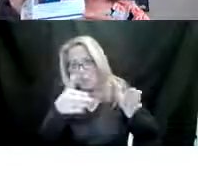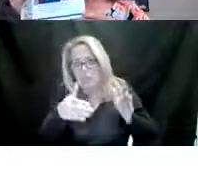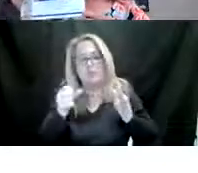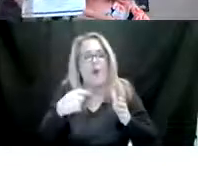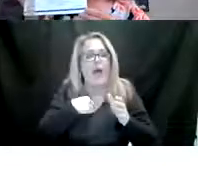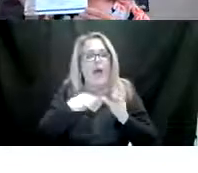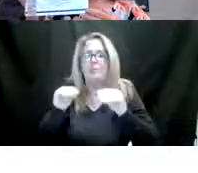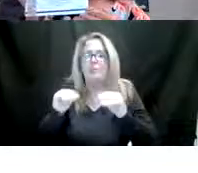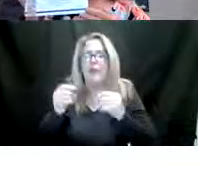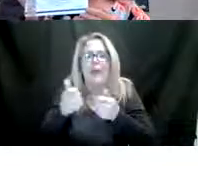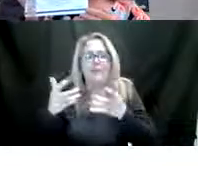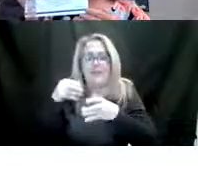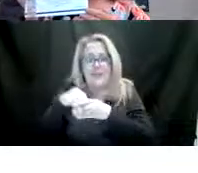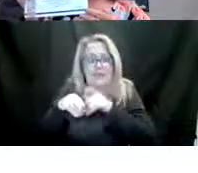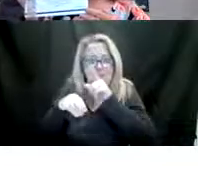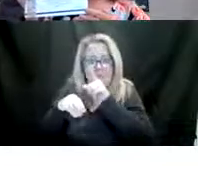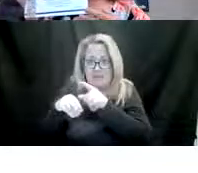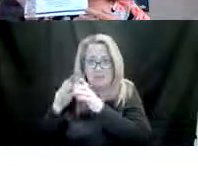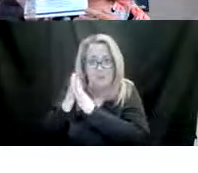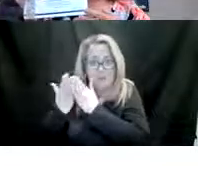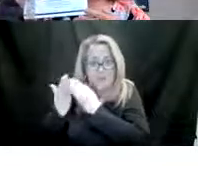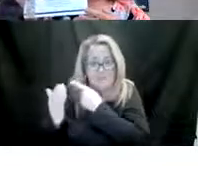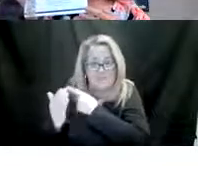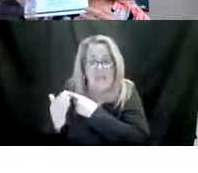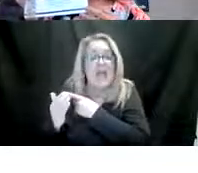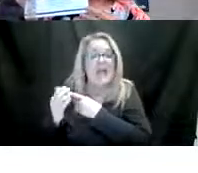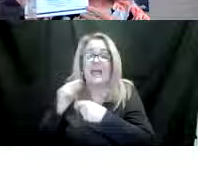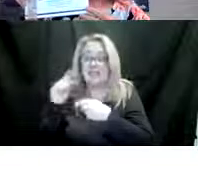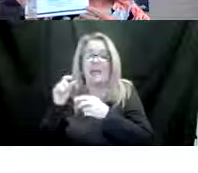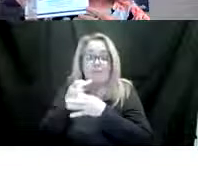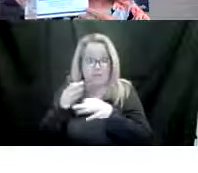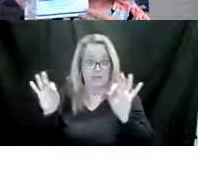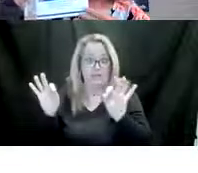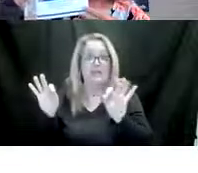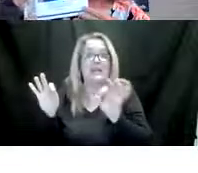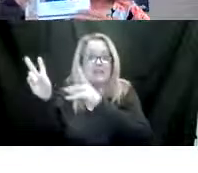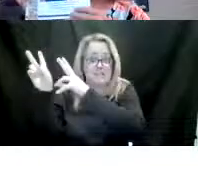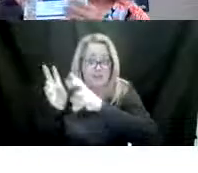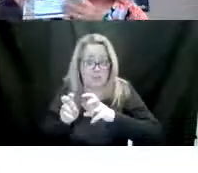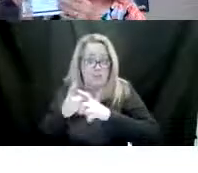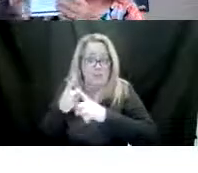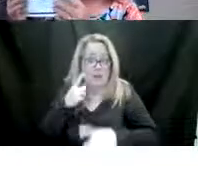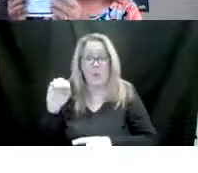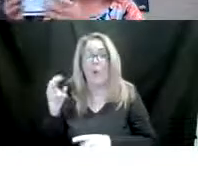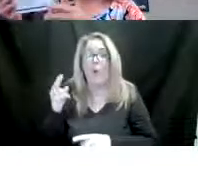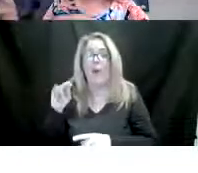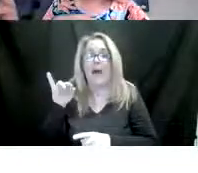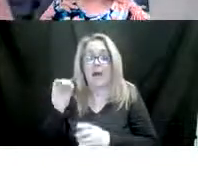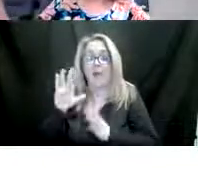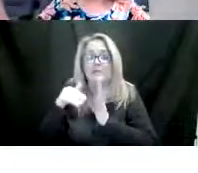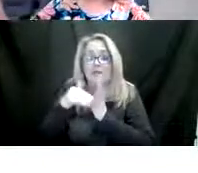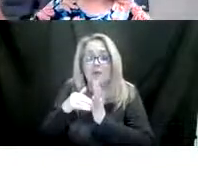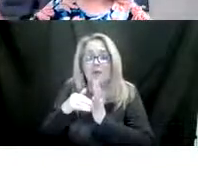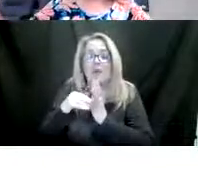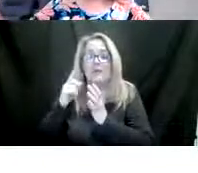Everything booklet, which is a free download from the Ohio Center for Deafblind Education. And that is at